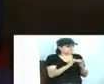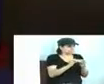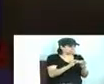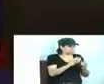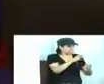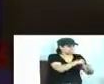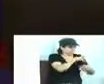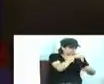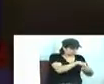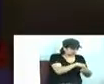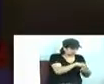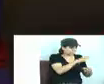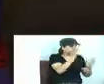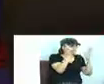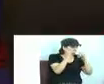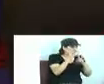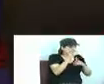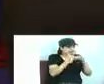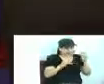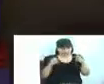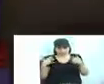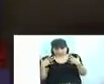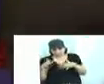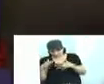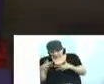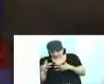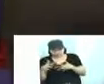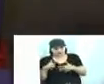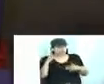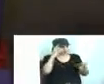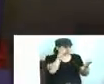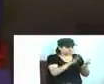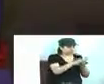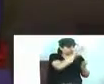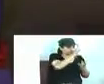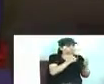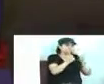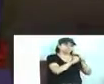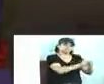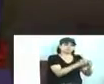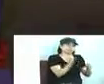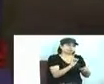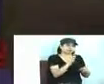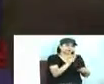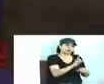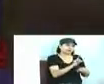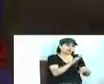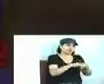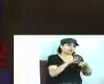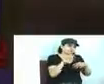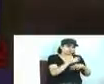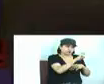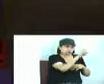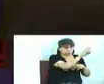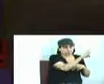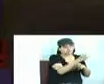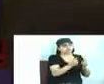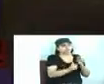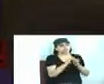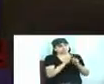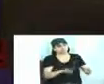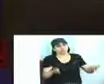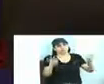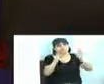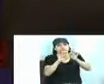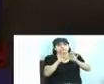there is in anxiety. I believe that God is with us wherever we are on the journey. And most importantly, what I believe